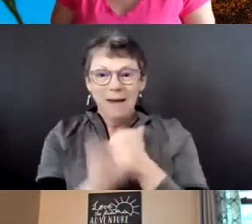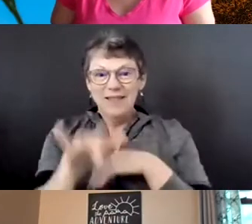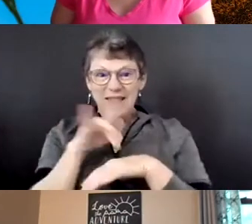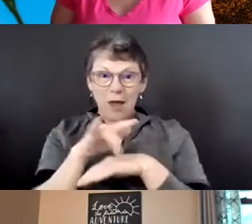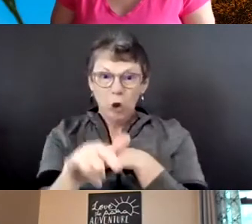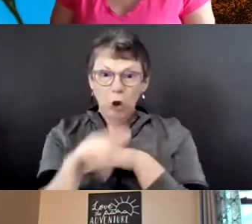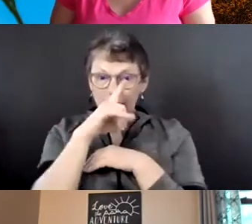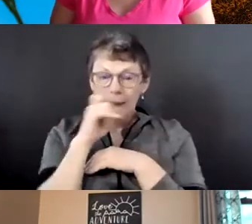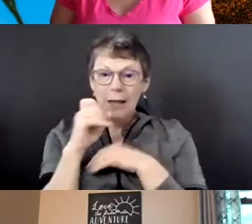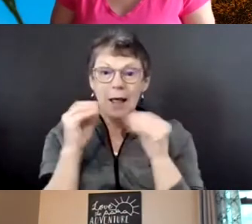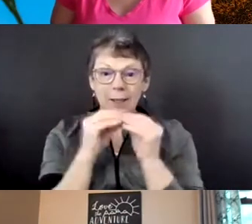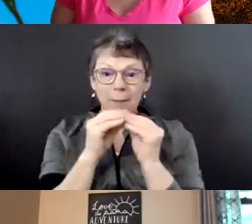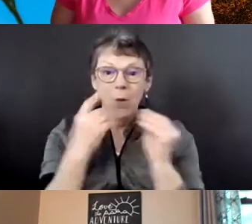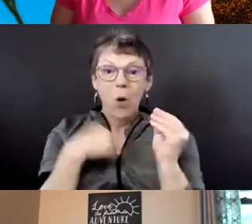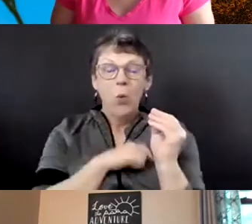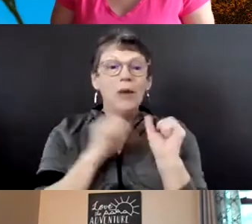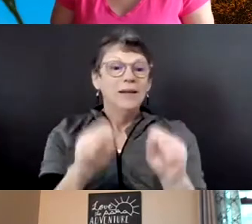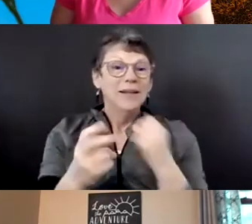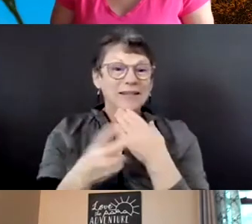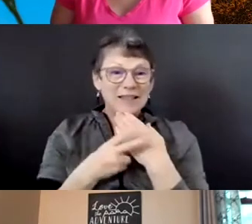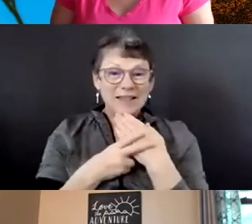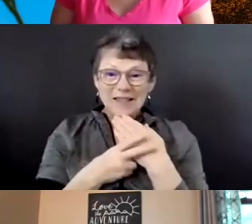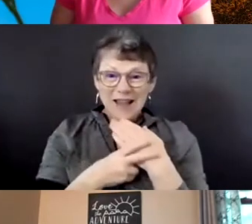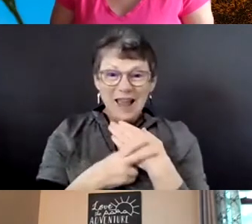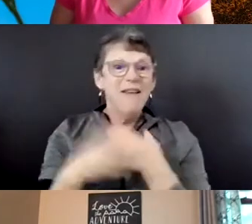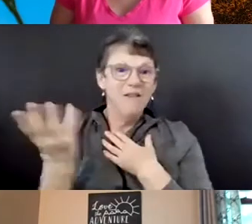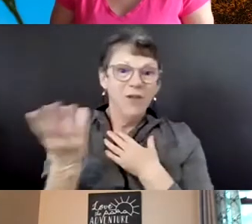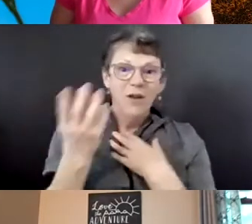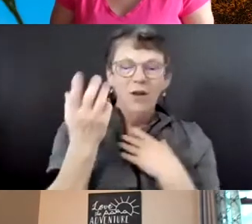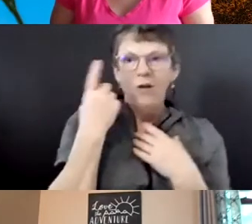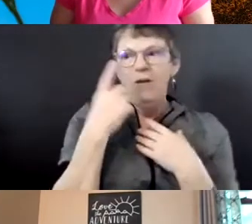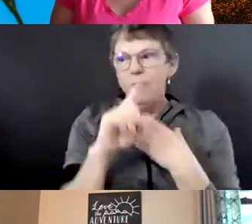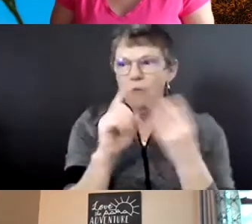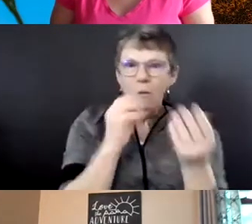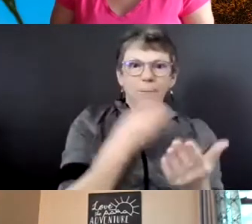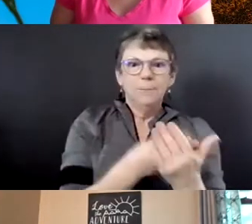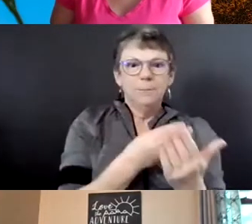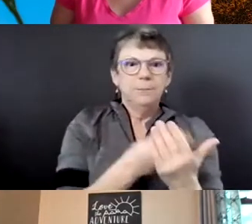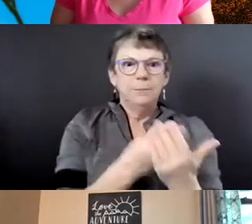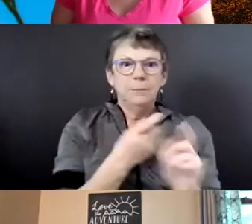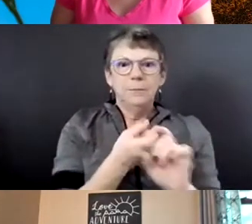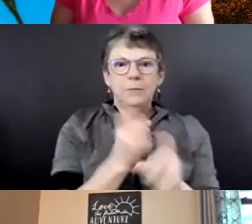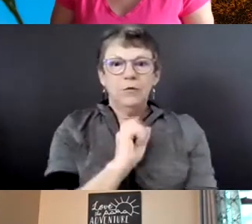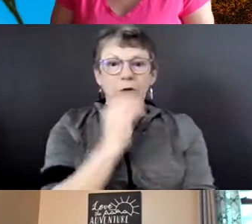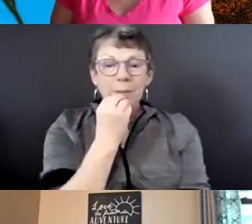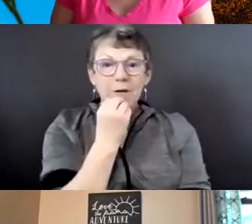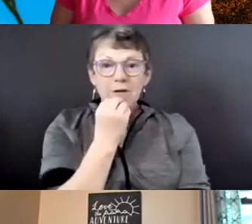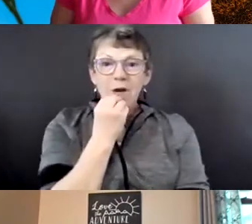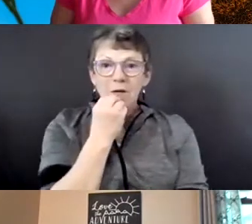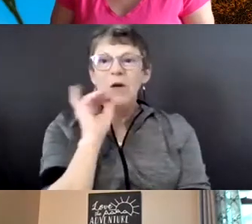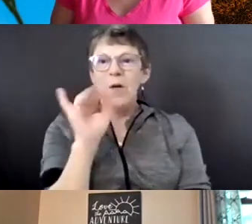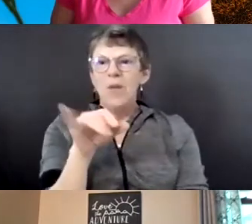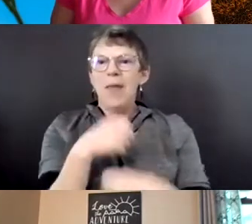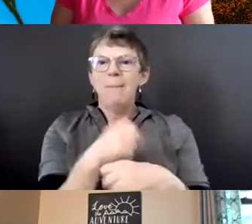more that we can save on those tax dollars from our food is more nutritious foods that we can put in our tummies. So